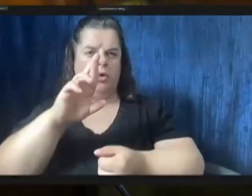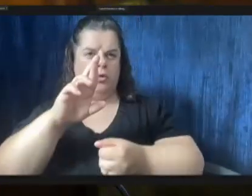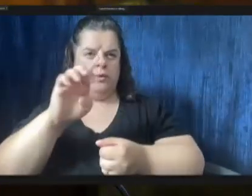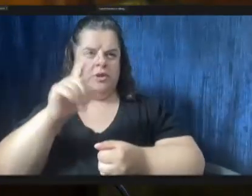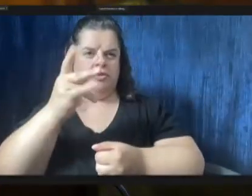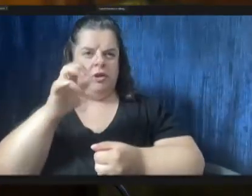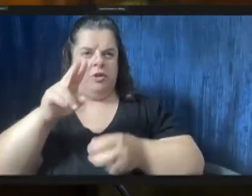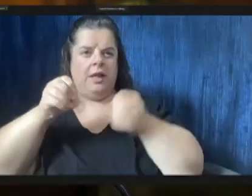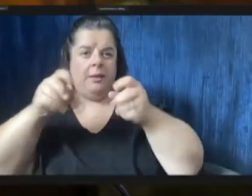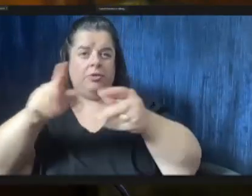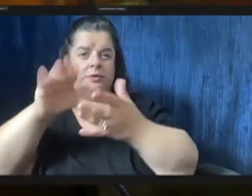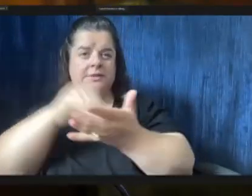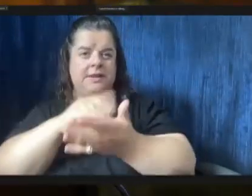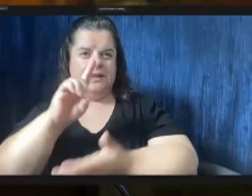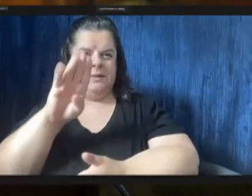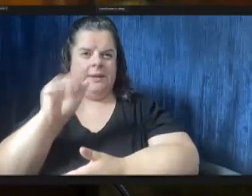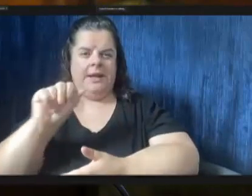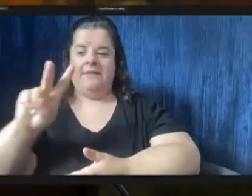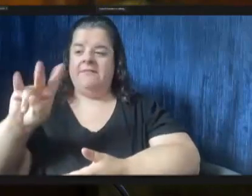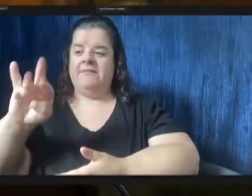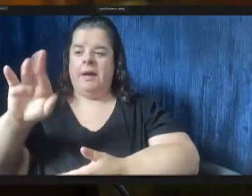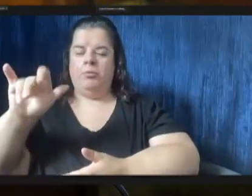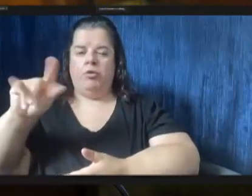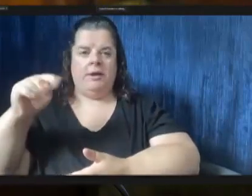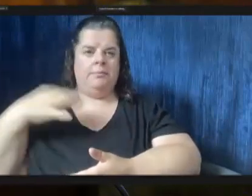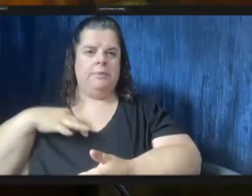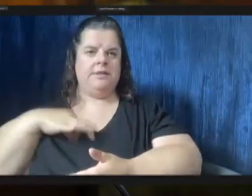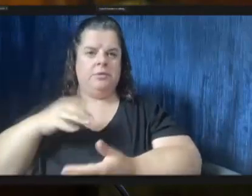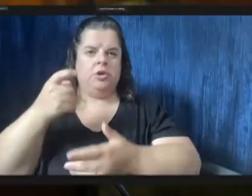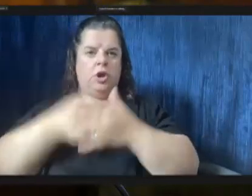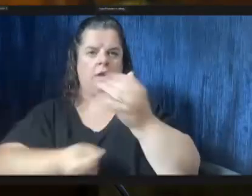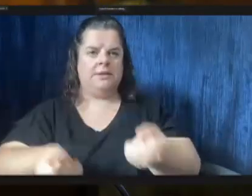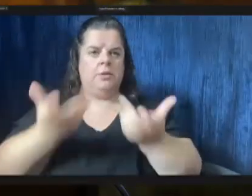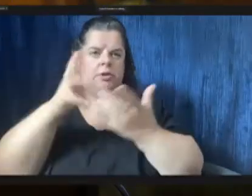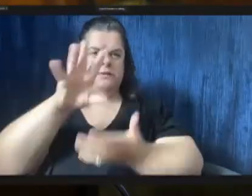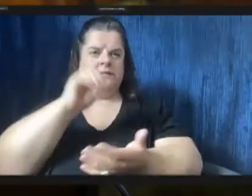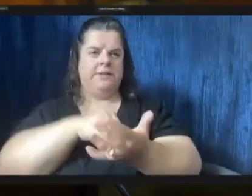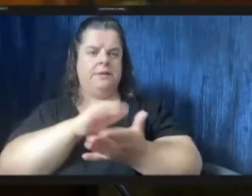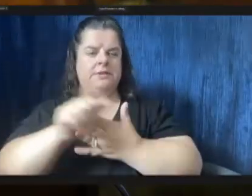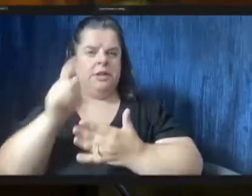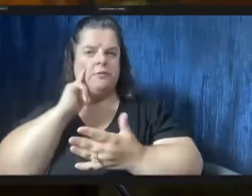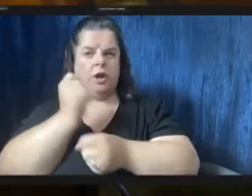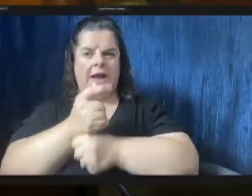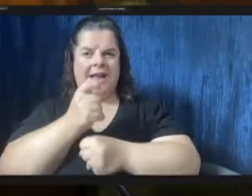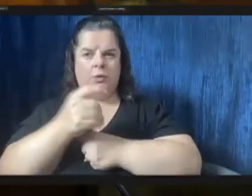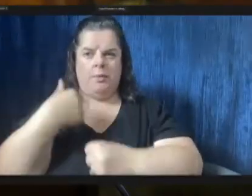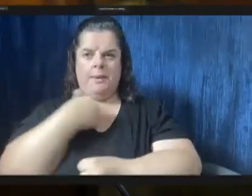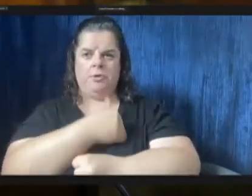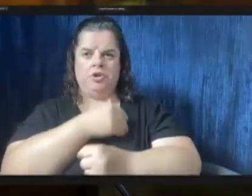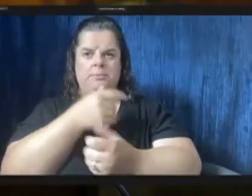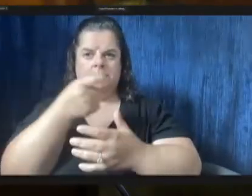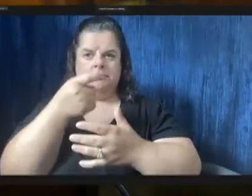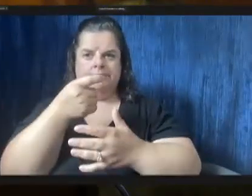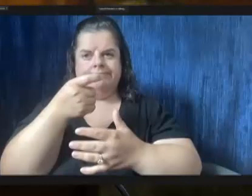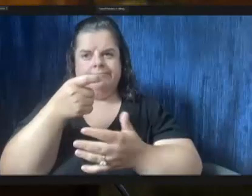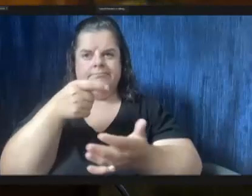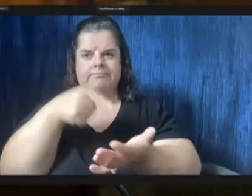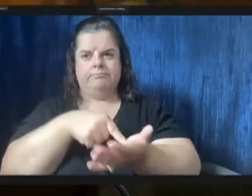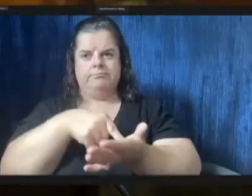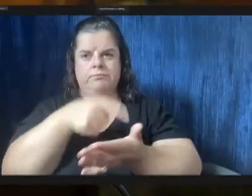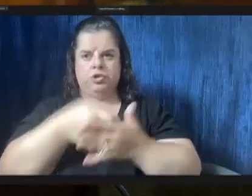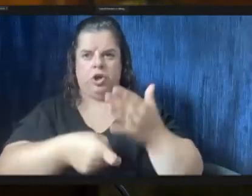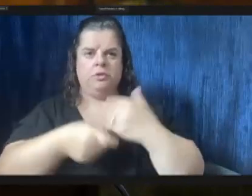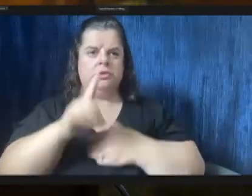doing business as Vibrant Pittsburgh in the amount of $50,000 for annual membership dues. Bill